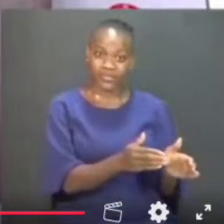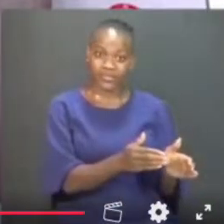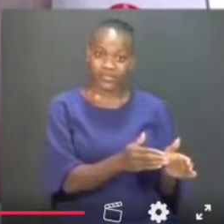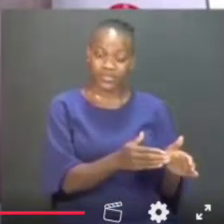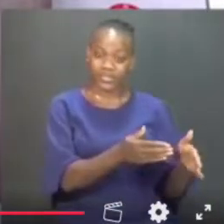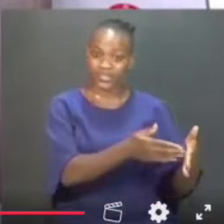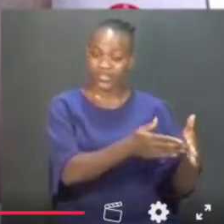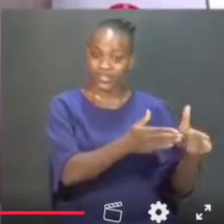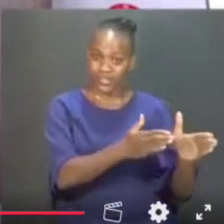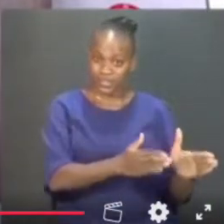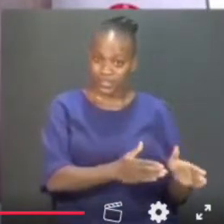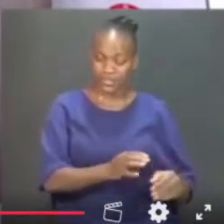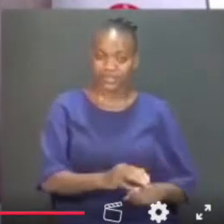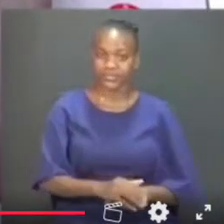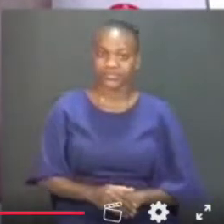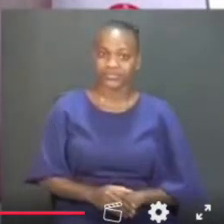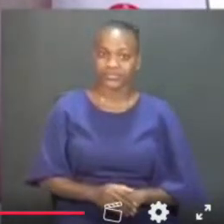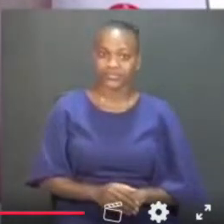leader,